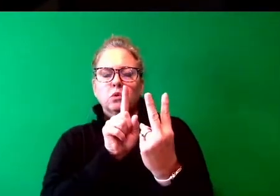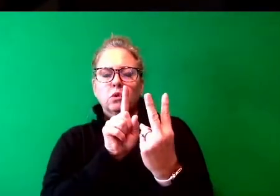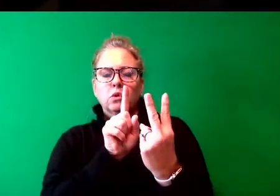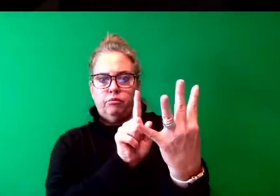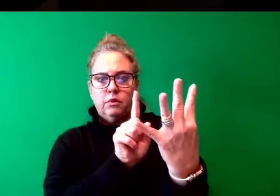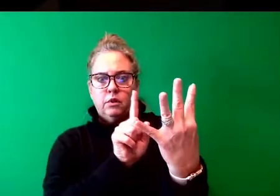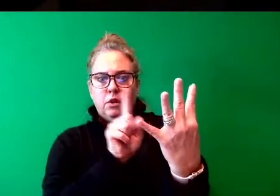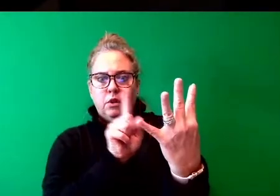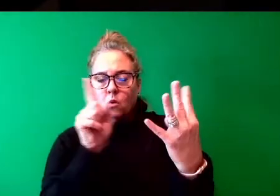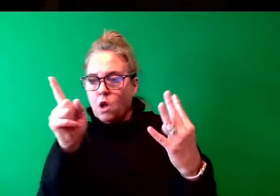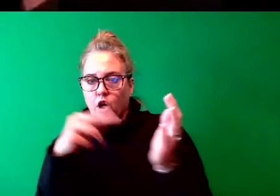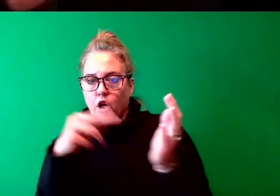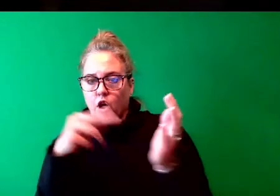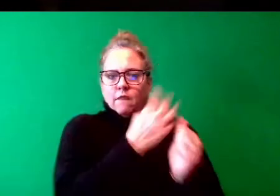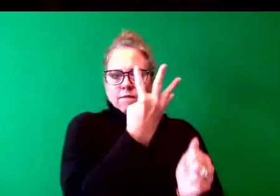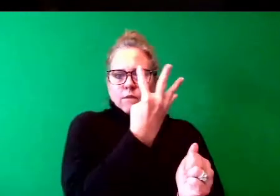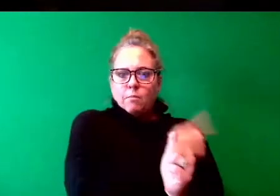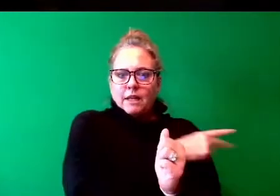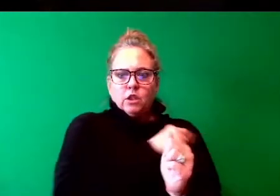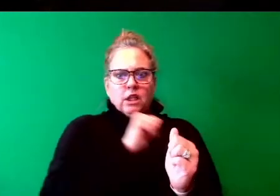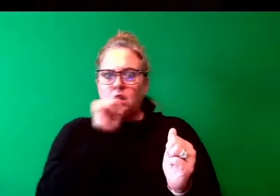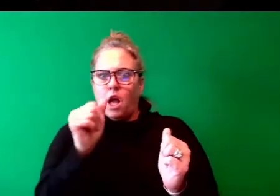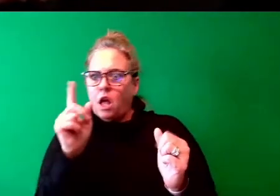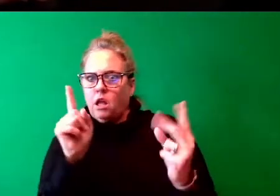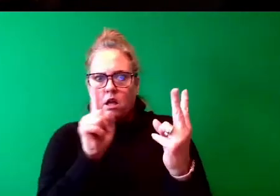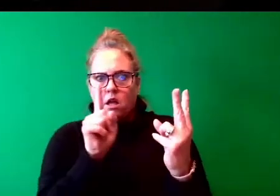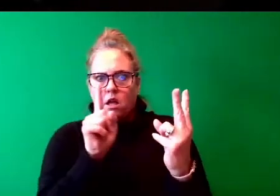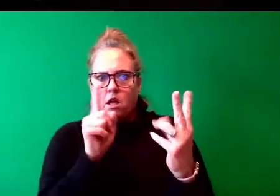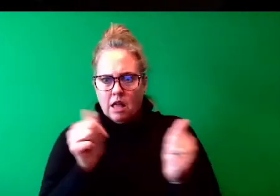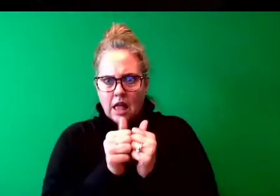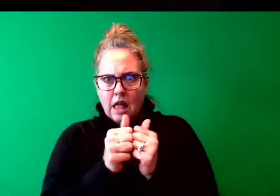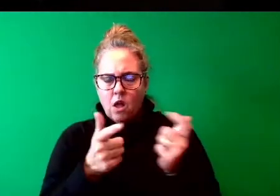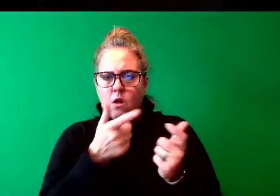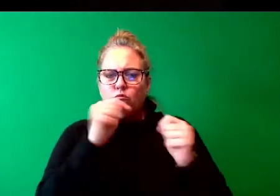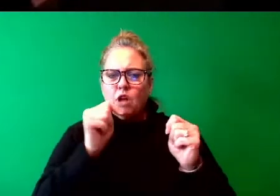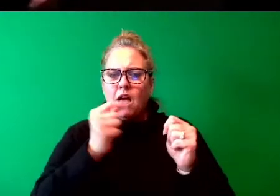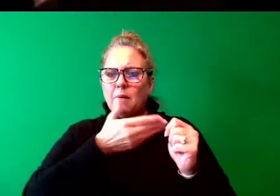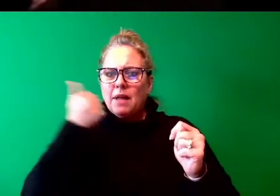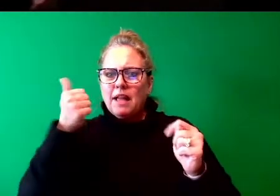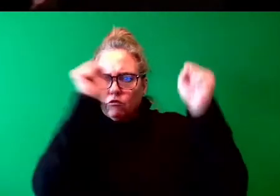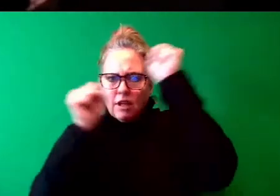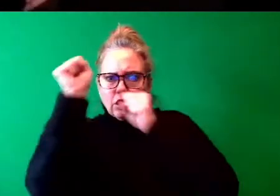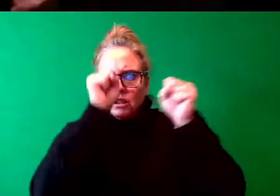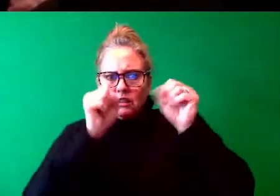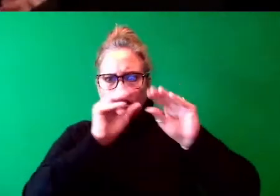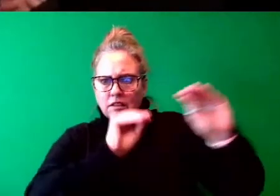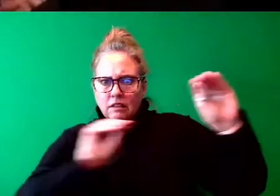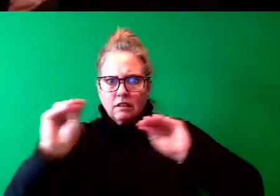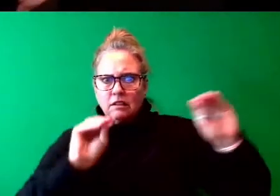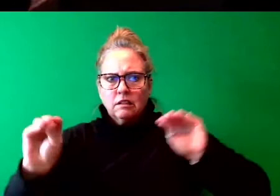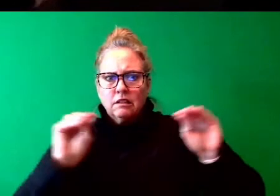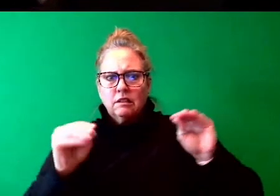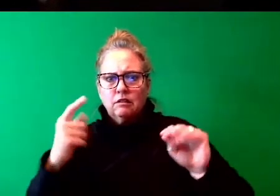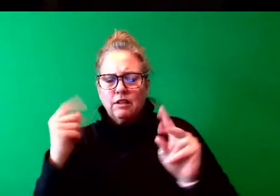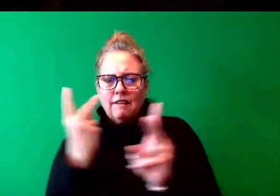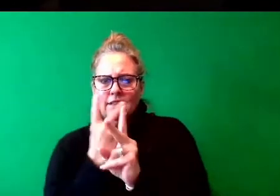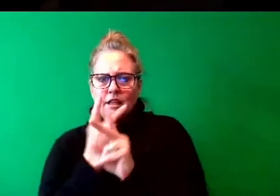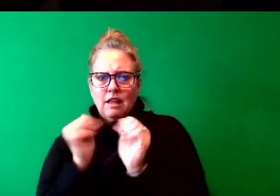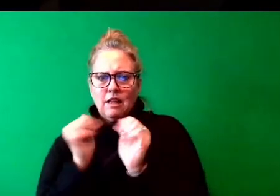They are really working on innovation. They're advocating, helping